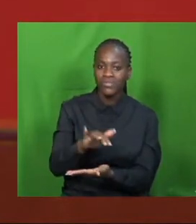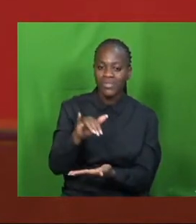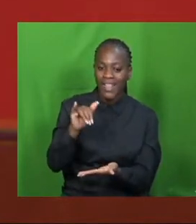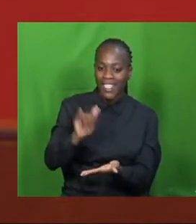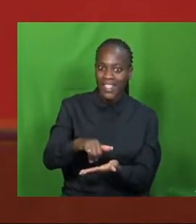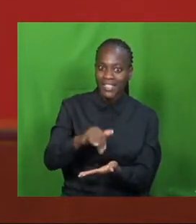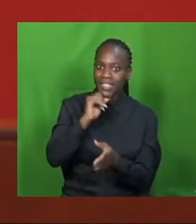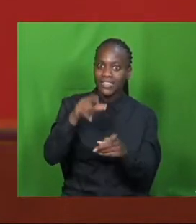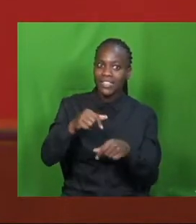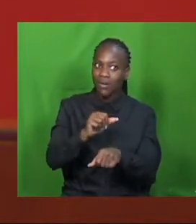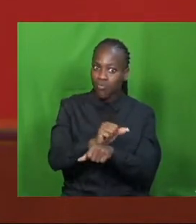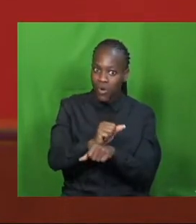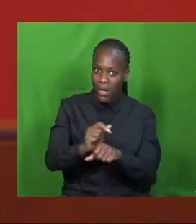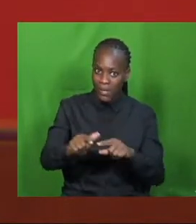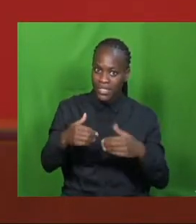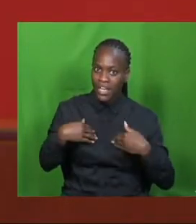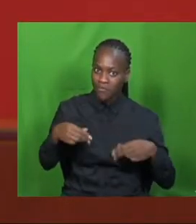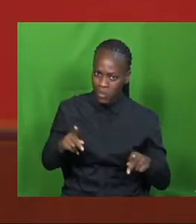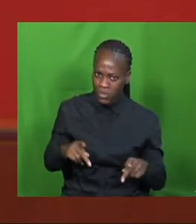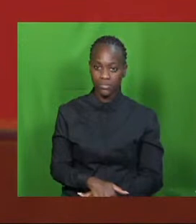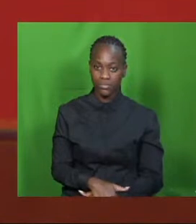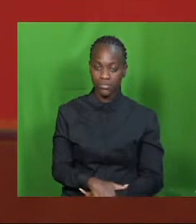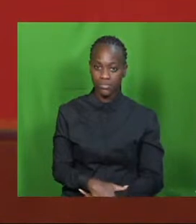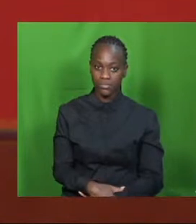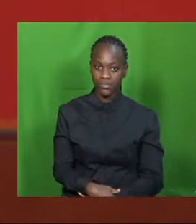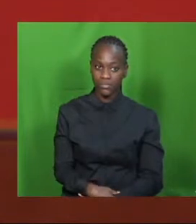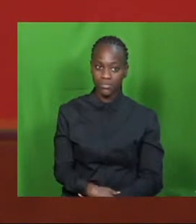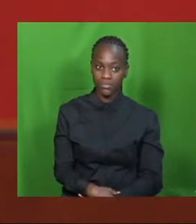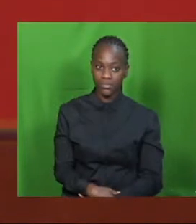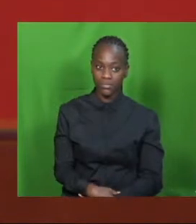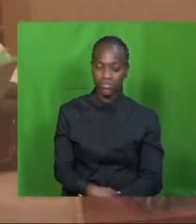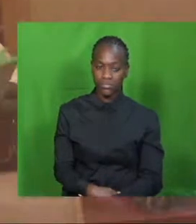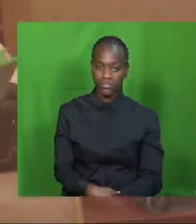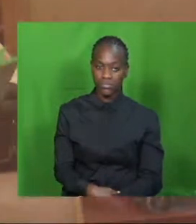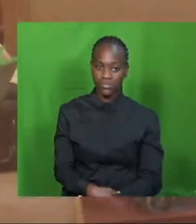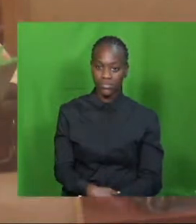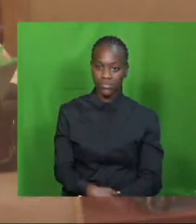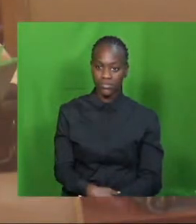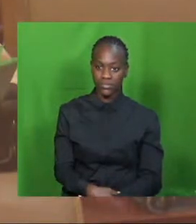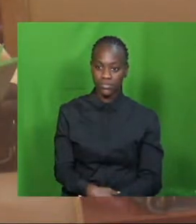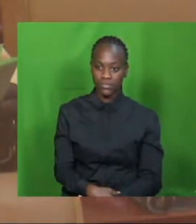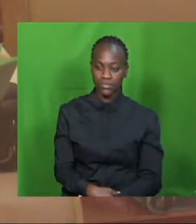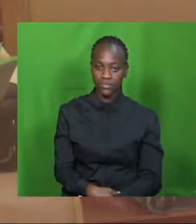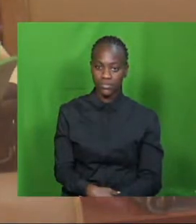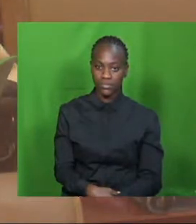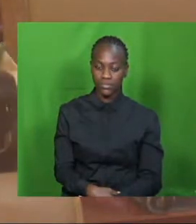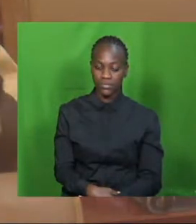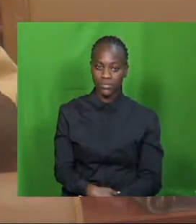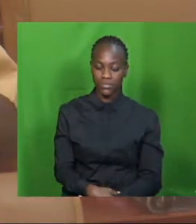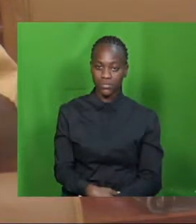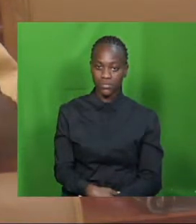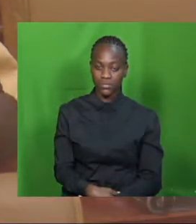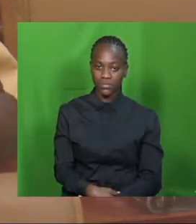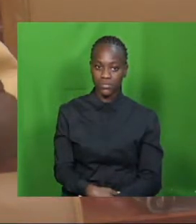better, in my opinion, than to expect that we file leave of absence or.